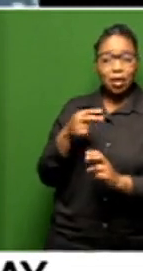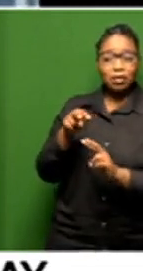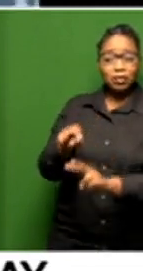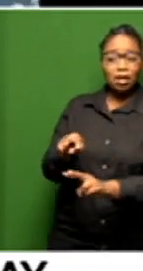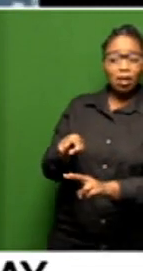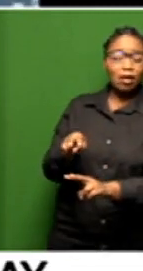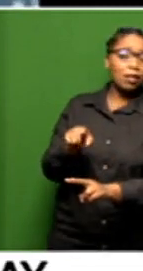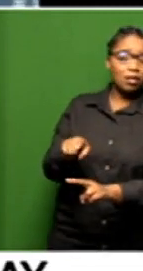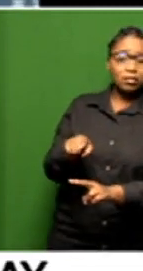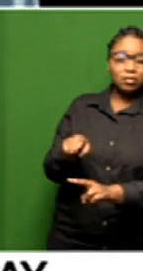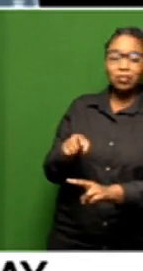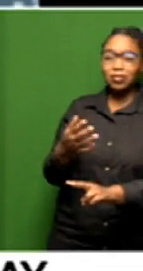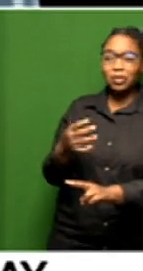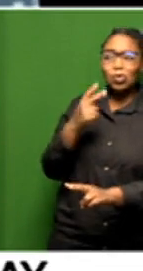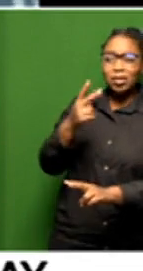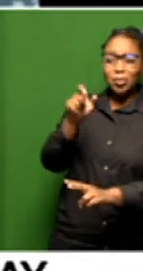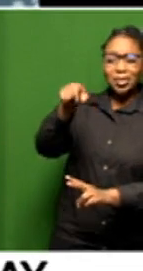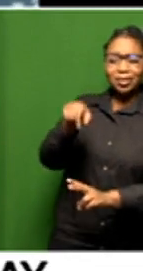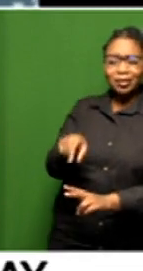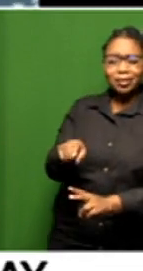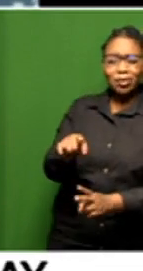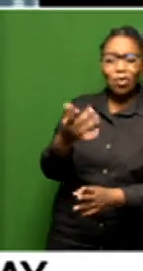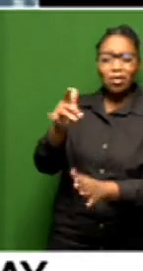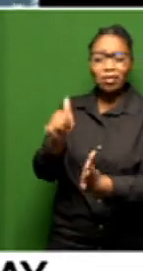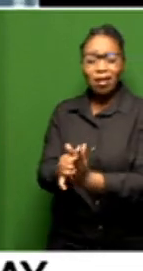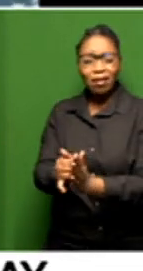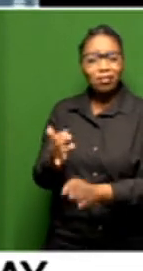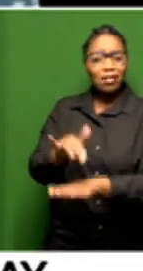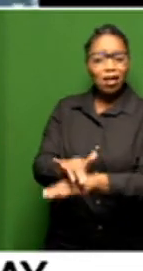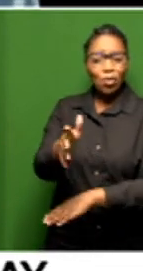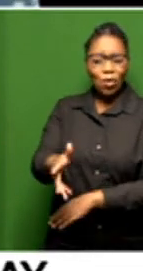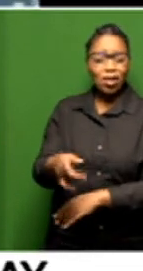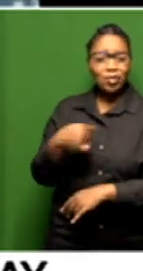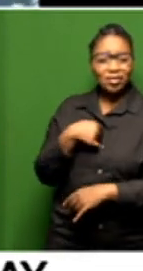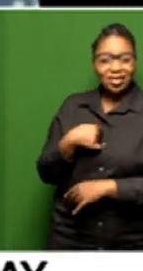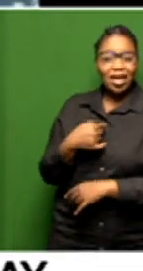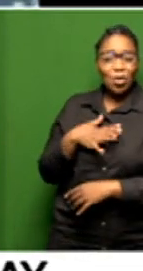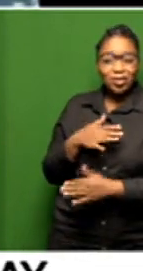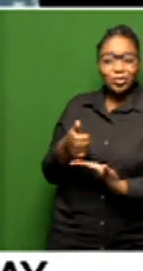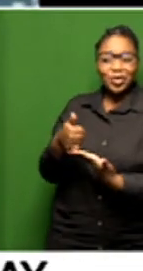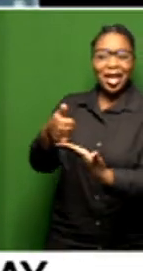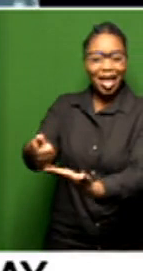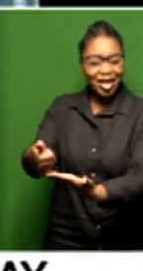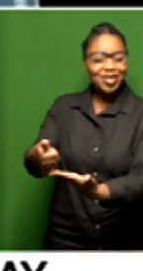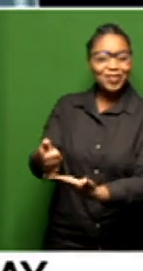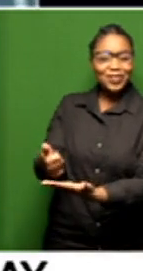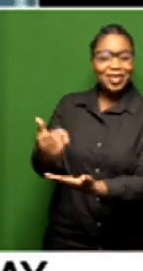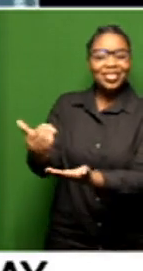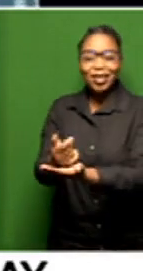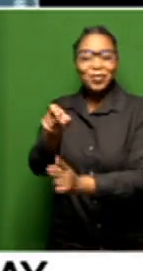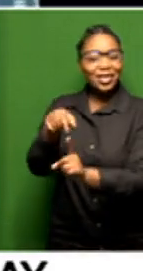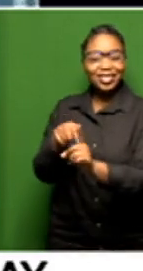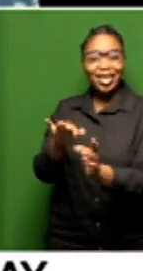that it's inevitable that he was going to die, I was so desperate to to help to save him. Yeah. You